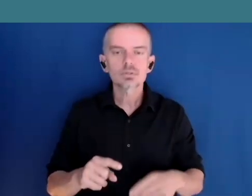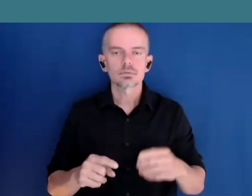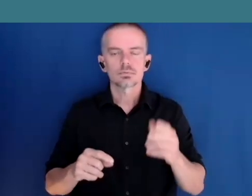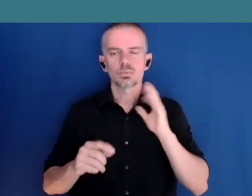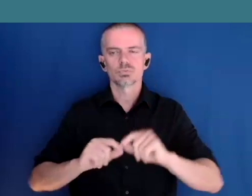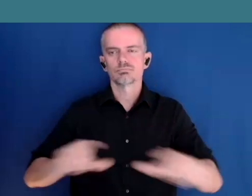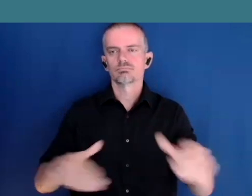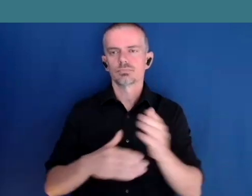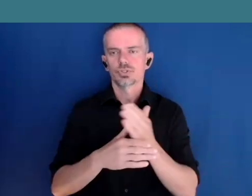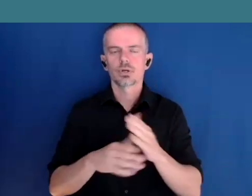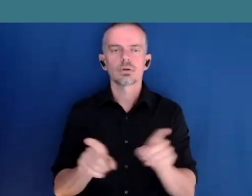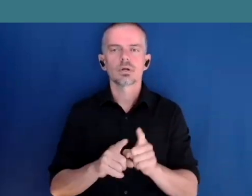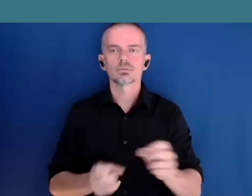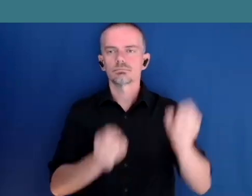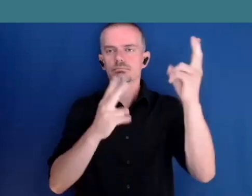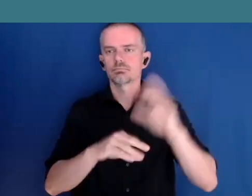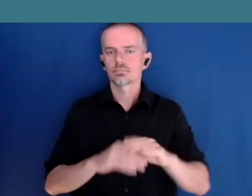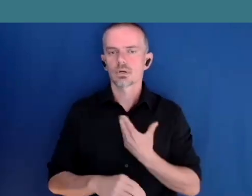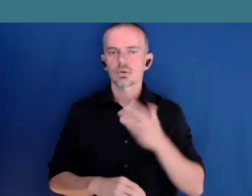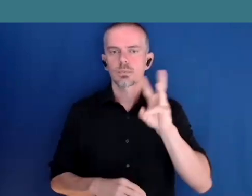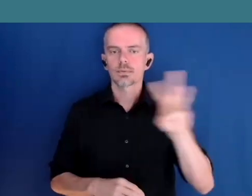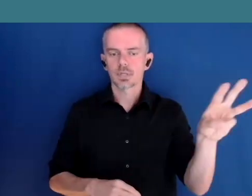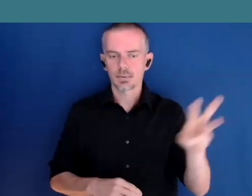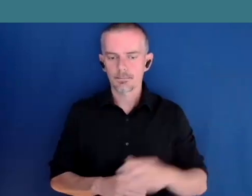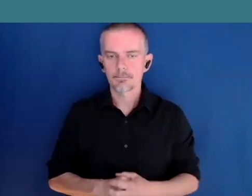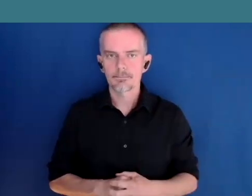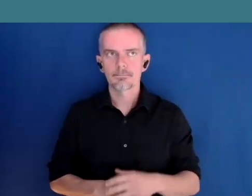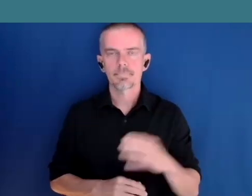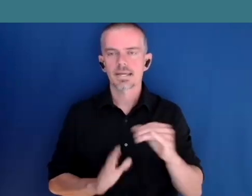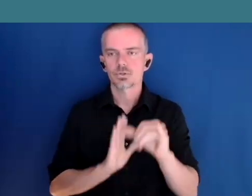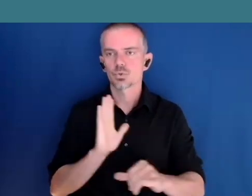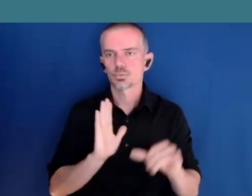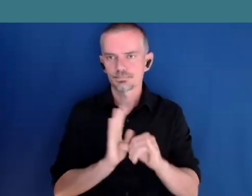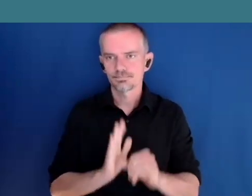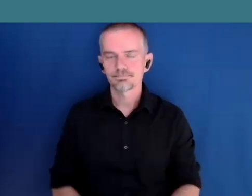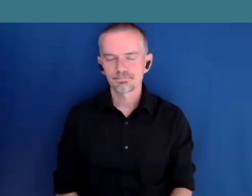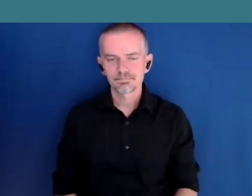also be posting it on our website and on our YouTube channels.